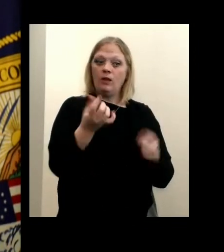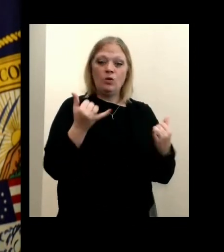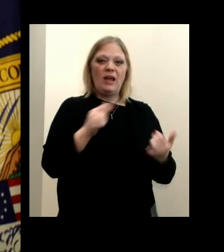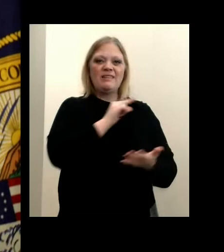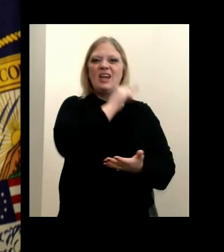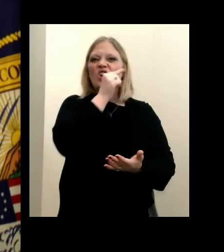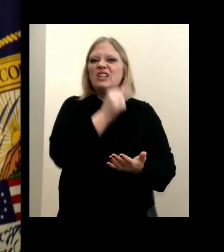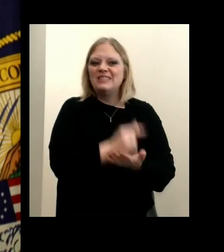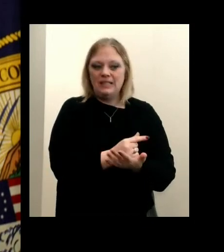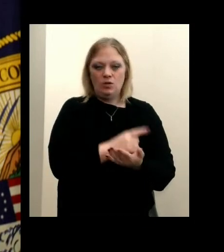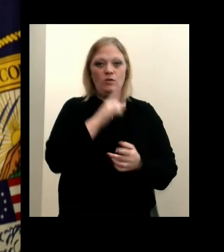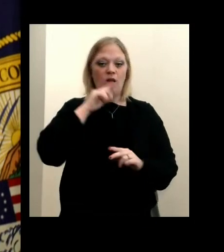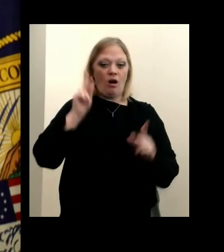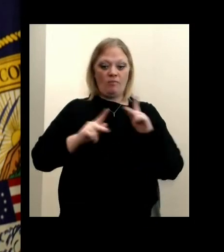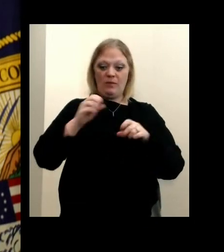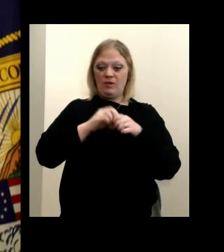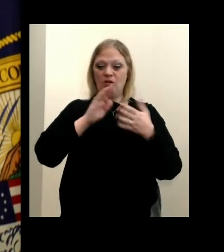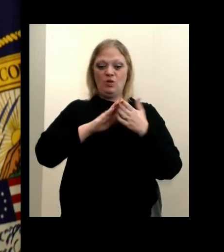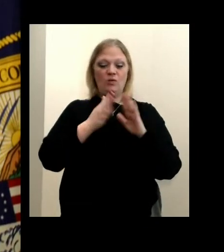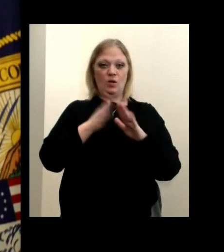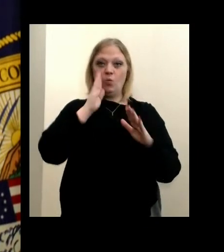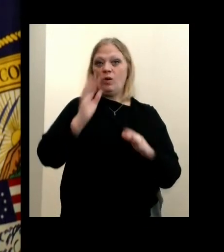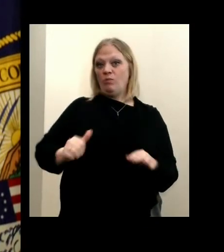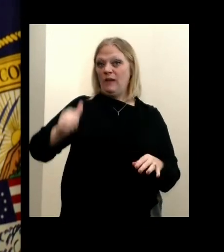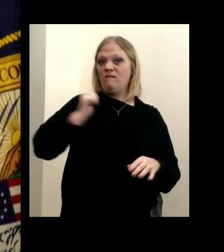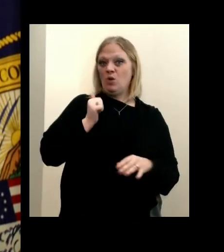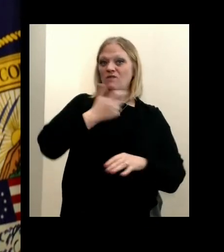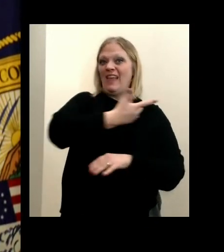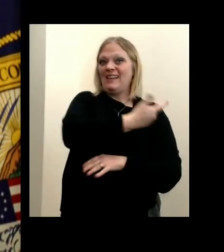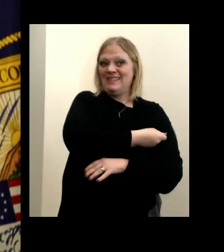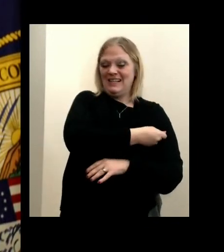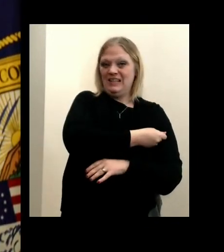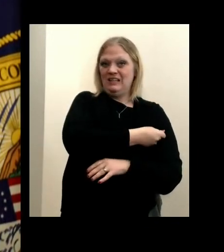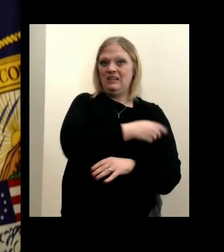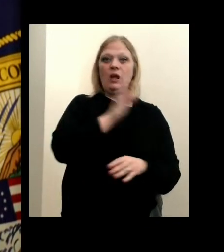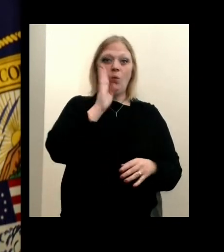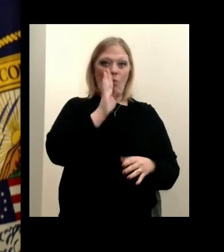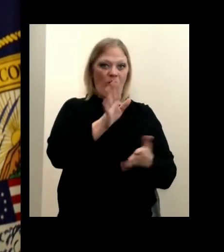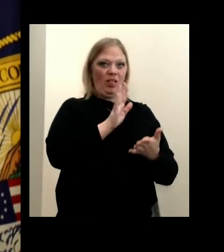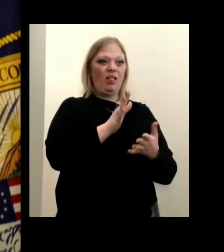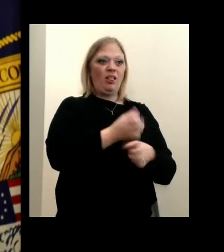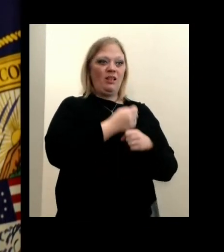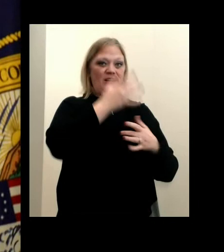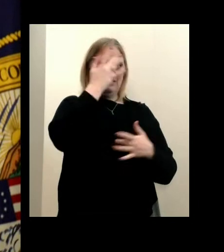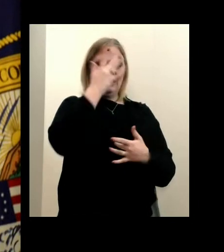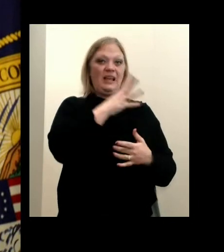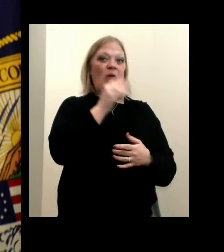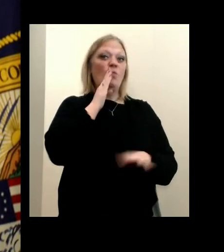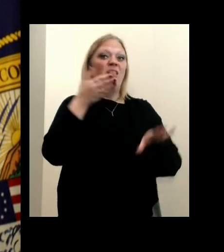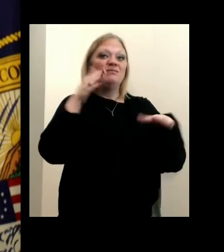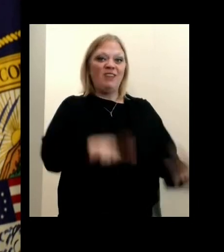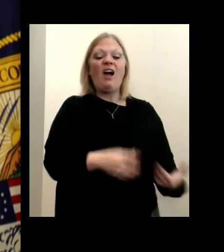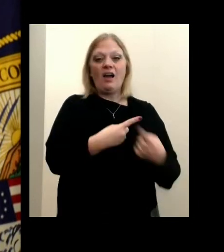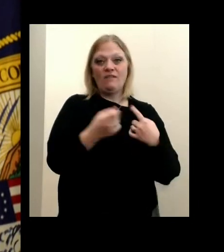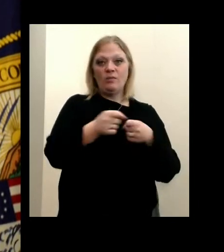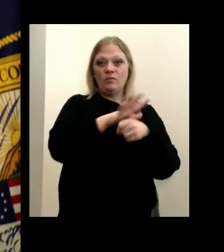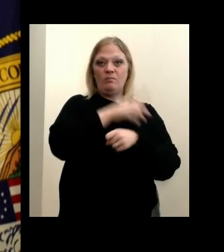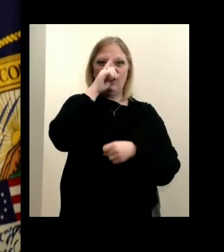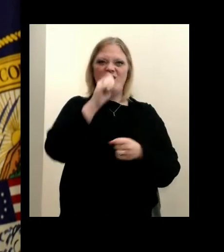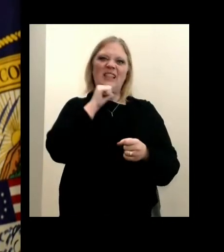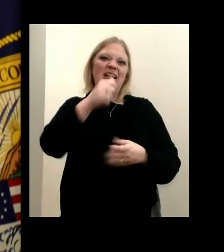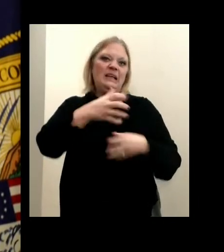you there are individuals in our community who are going to refuse to get the vaccine, who are going to get sick and are going to die from the coronavirus because they didn't get the